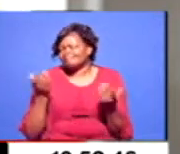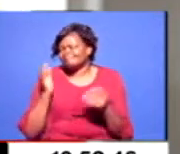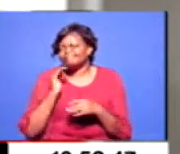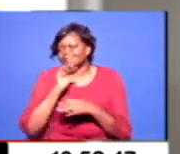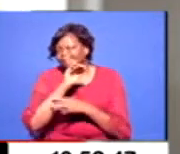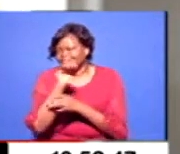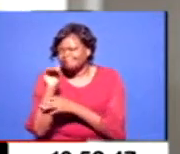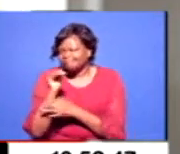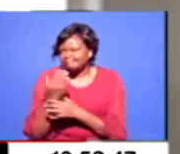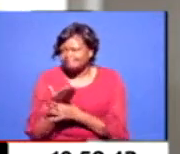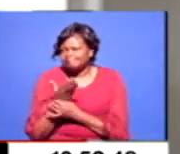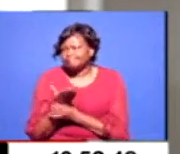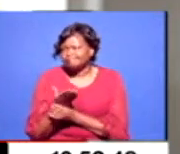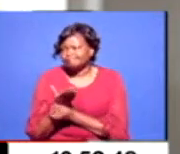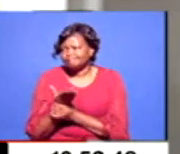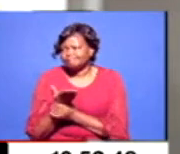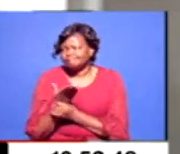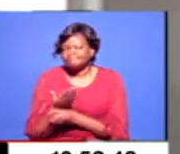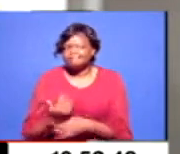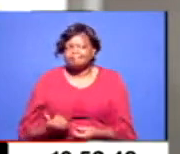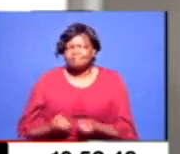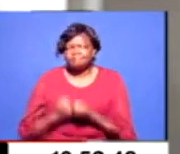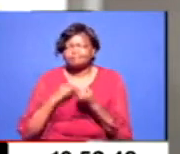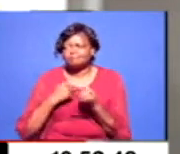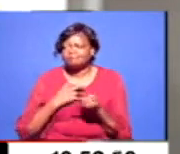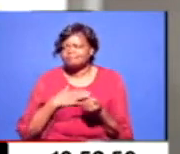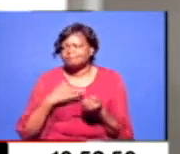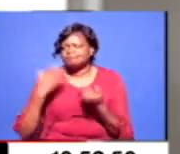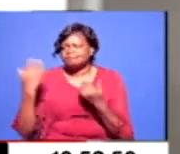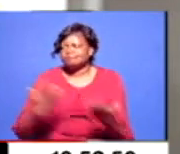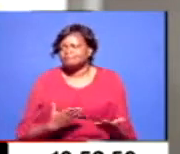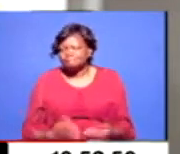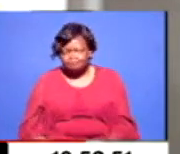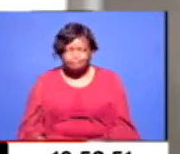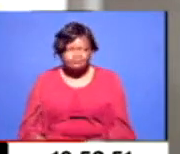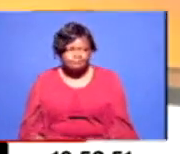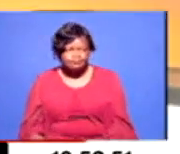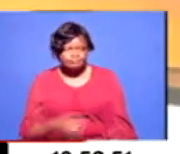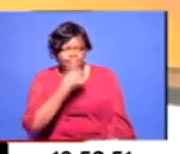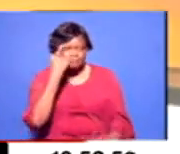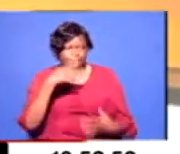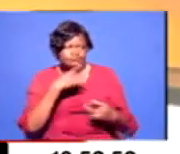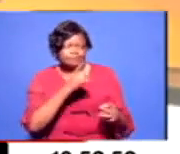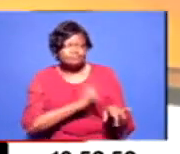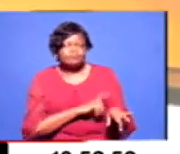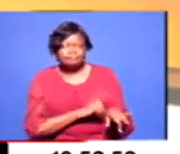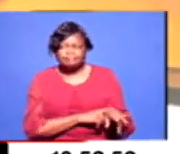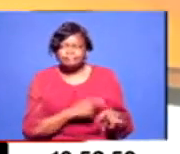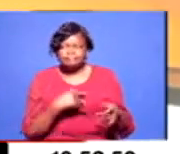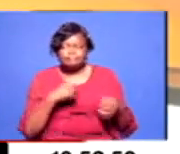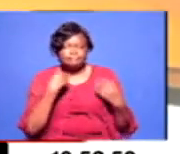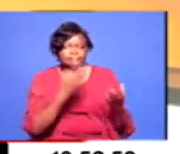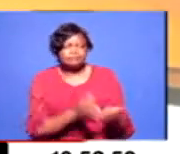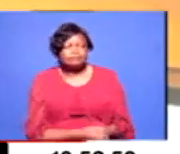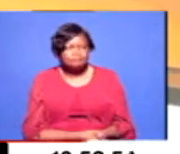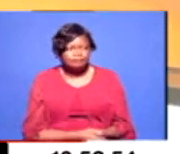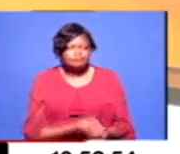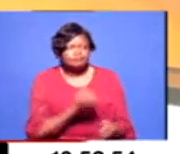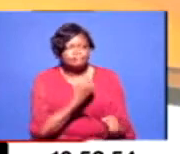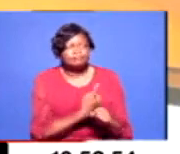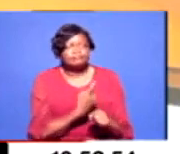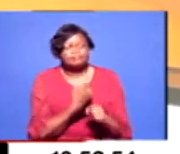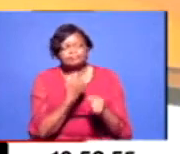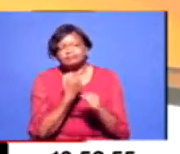anyone who feel they need to support us, they're welcome. Mm-hmm. Yes. And because of the interest of time, ladies, I'm going to give you each